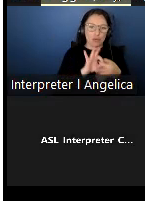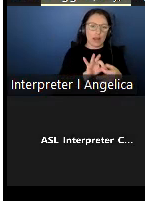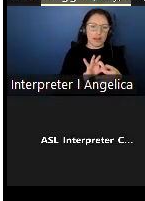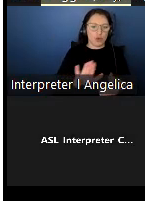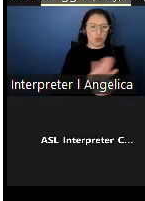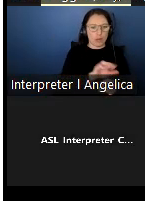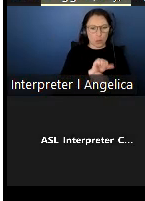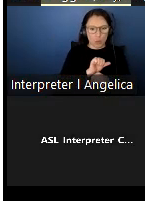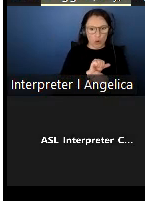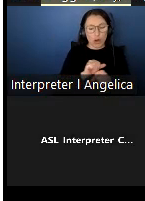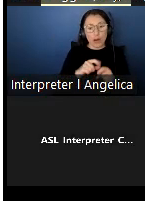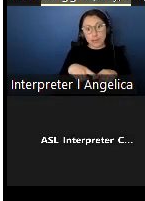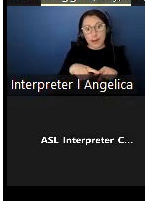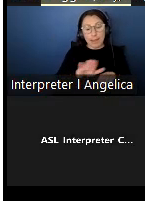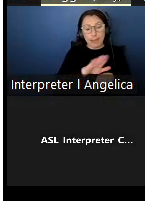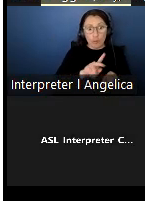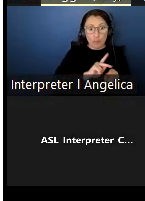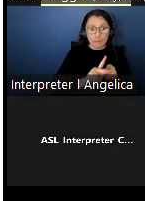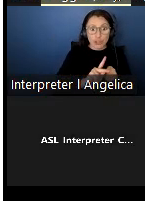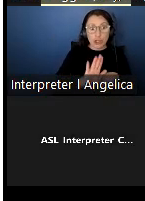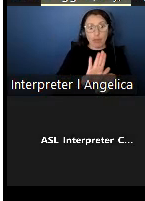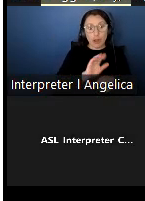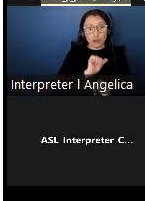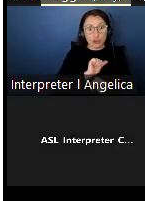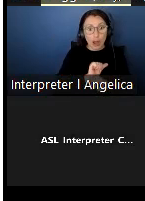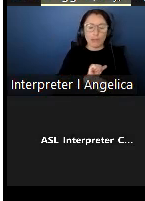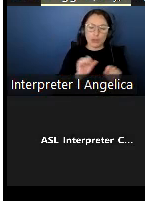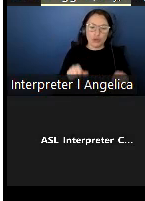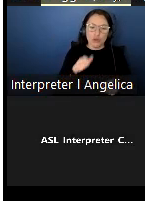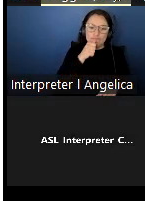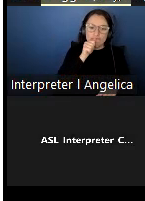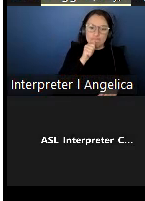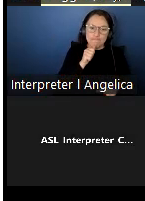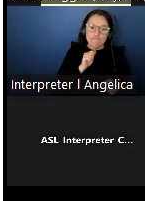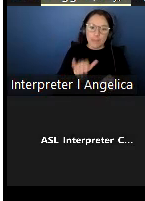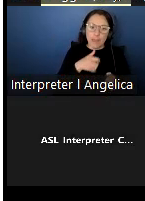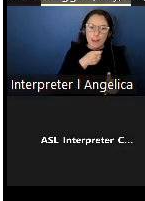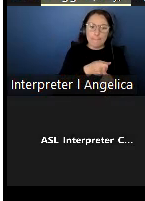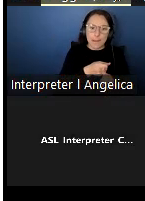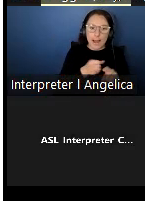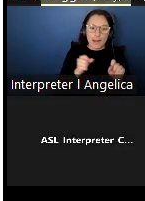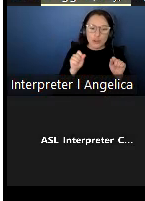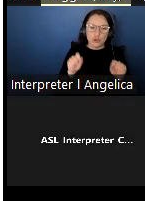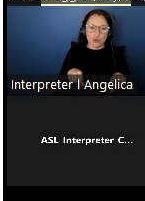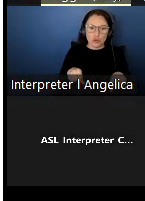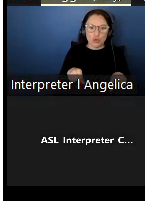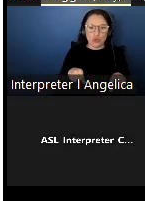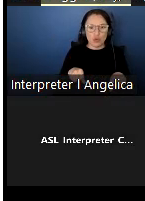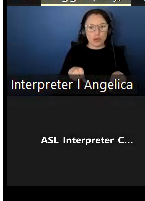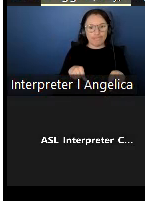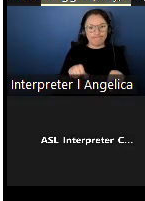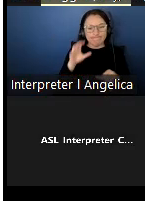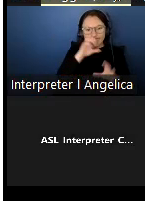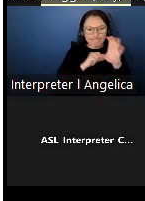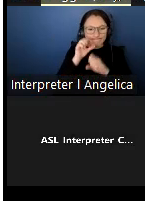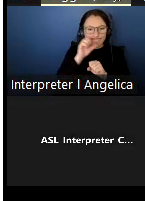what their profession or their job is, they could suffer this impact, and that could cause them to suffer financially. So